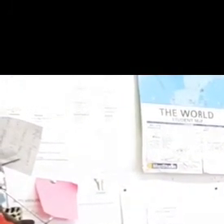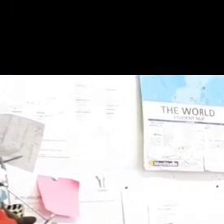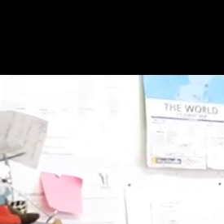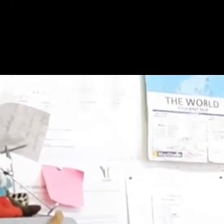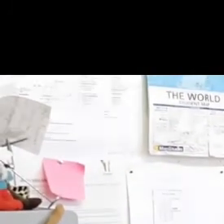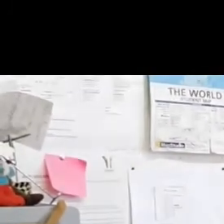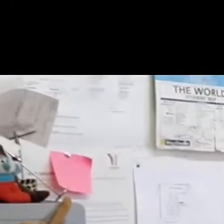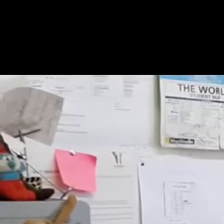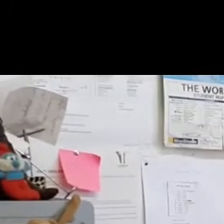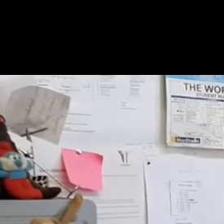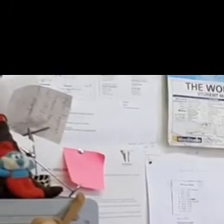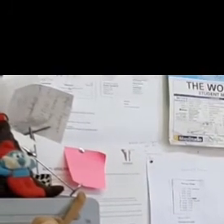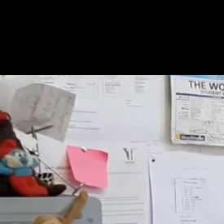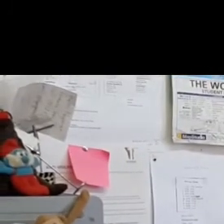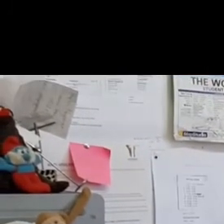said mostly